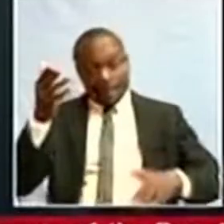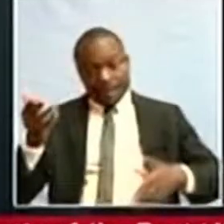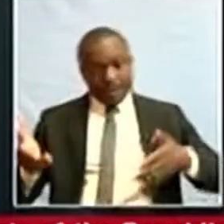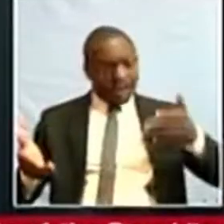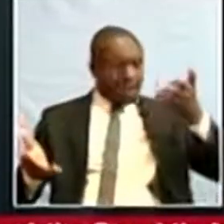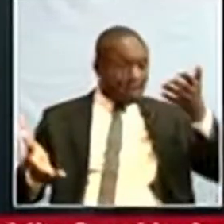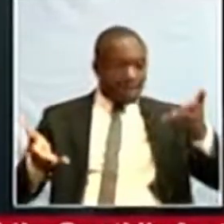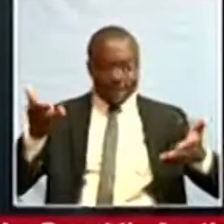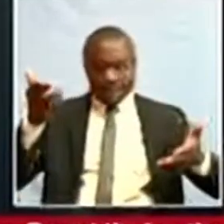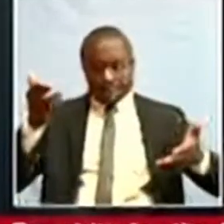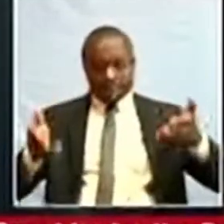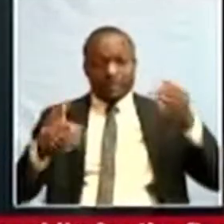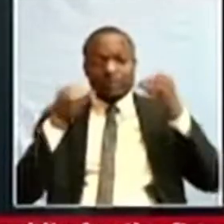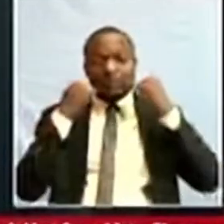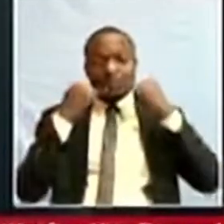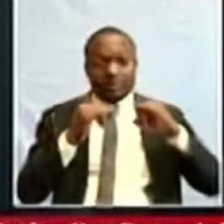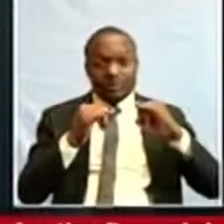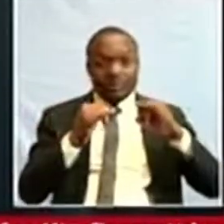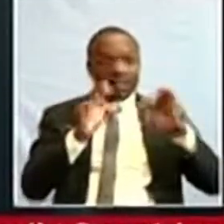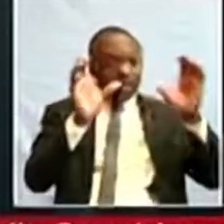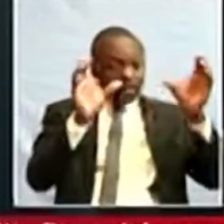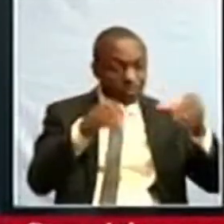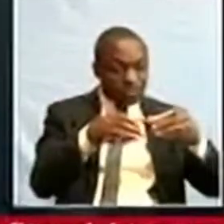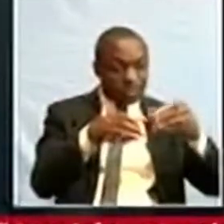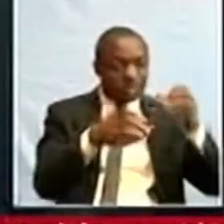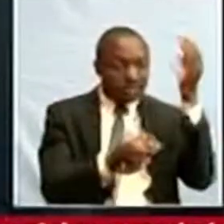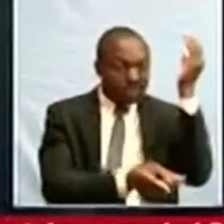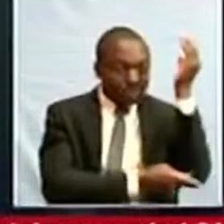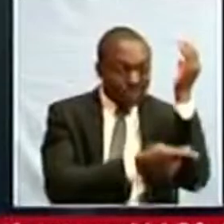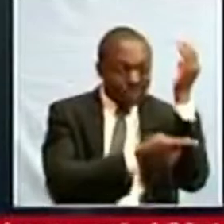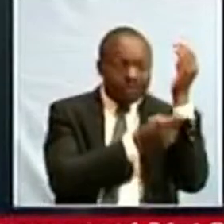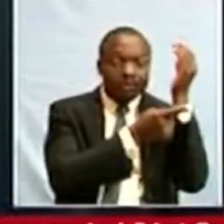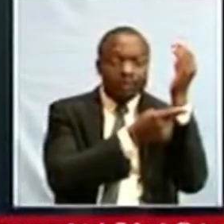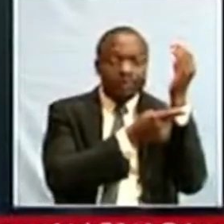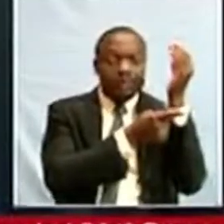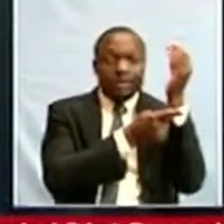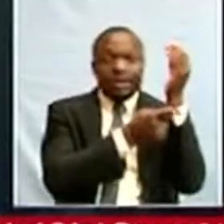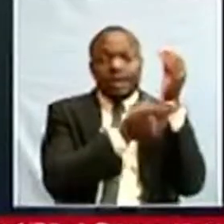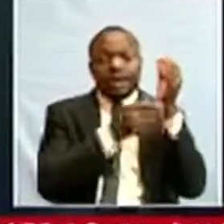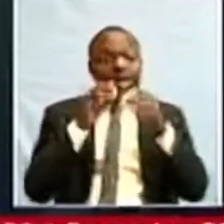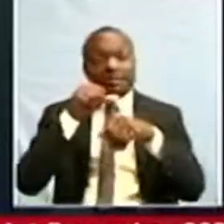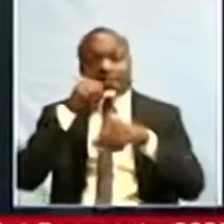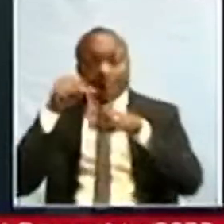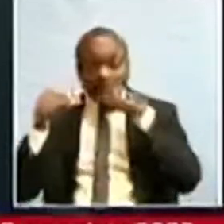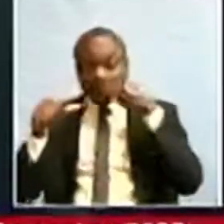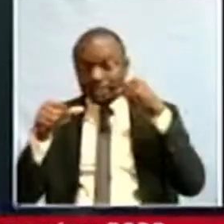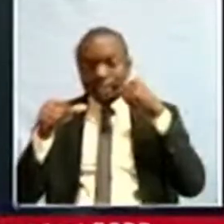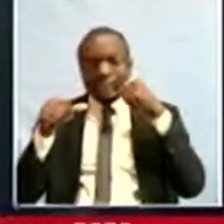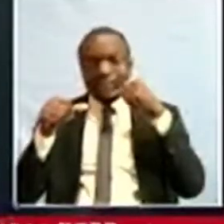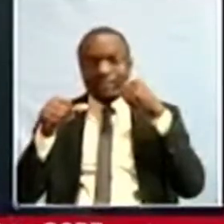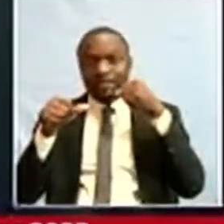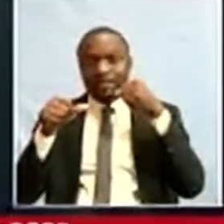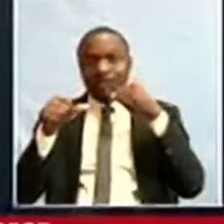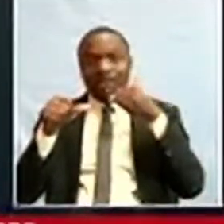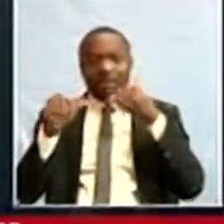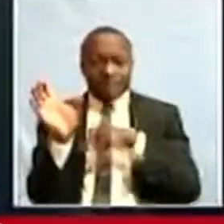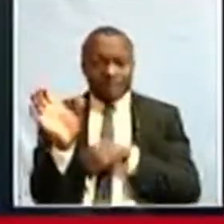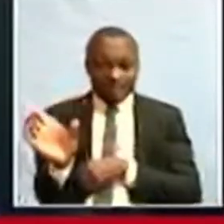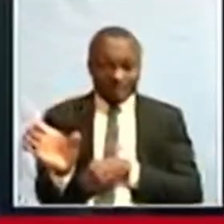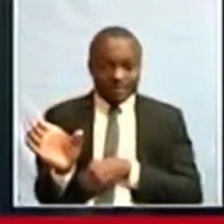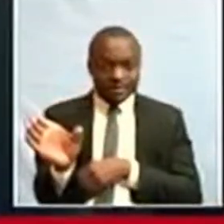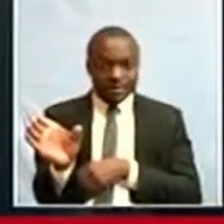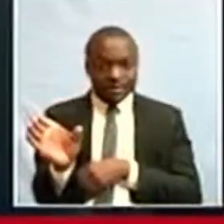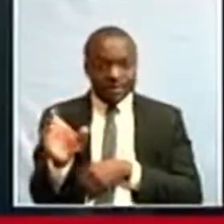information that is in the community database and Ministry of Agriculture database to cross-check to ensure that people are